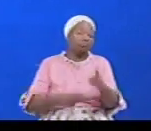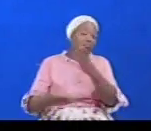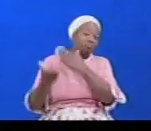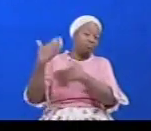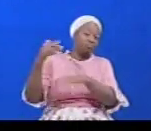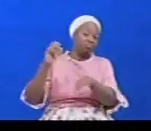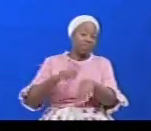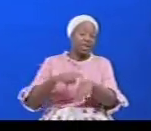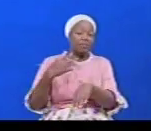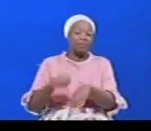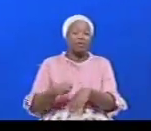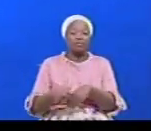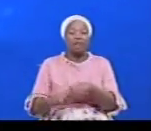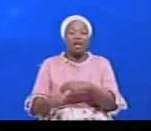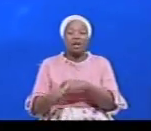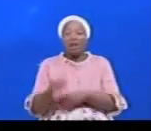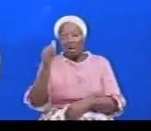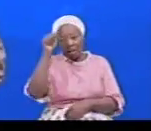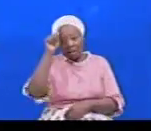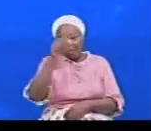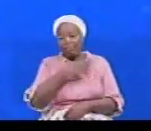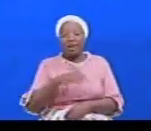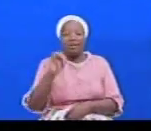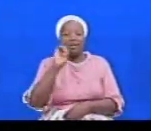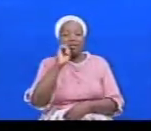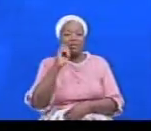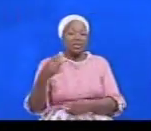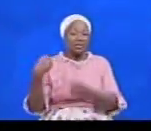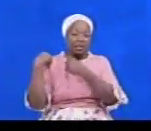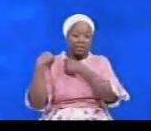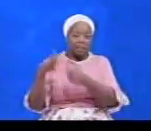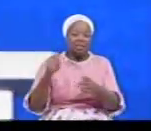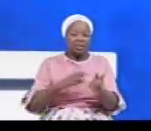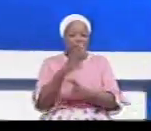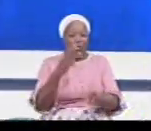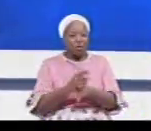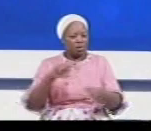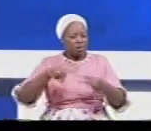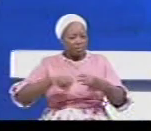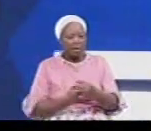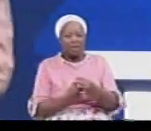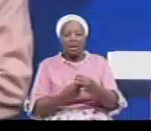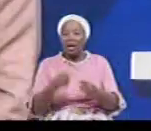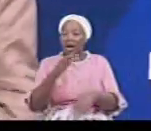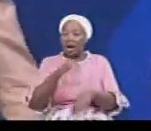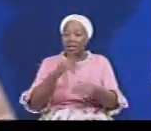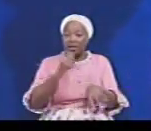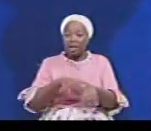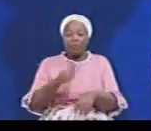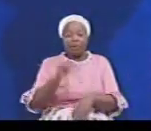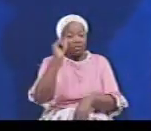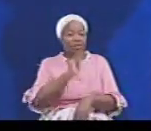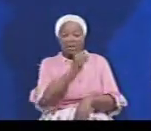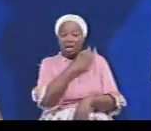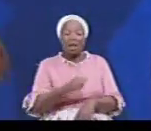Eve, since the world began, at the time of the Israelites and